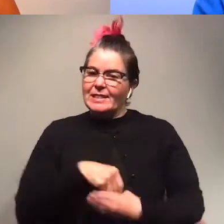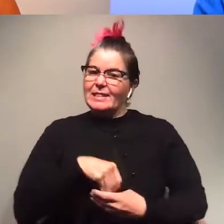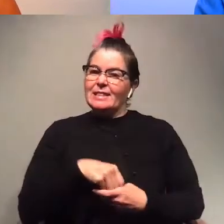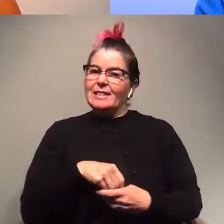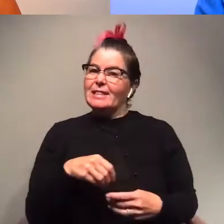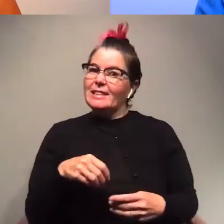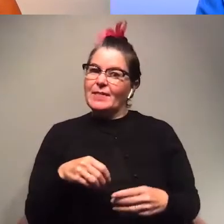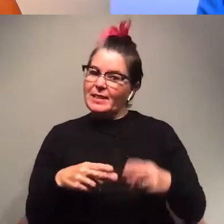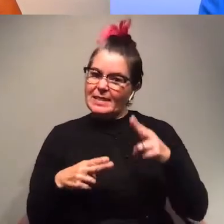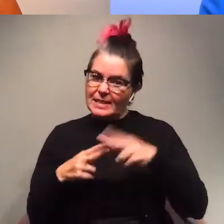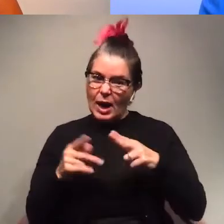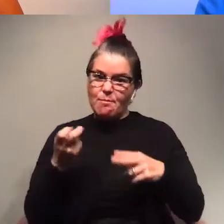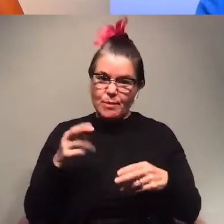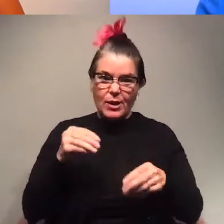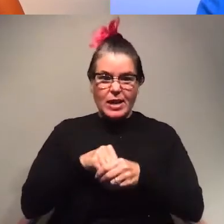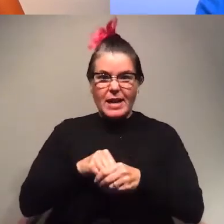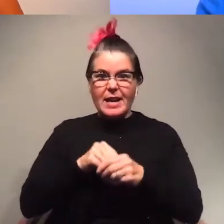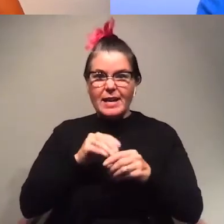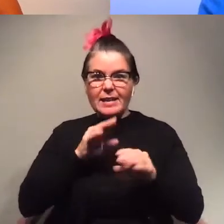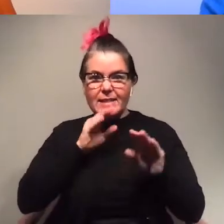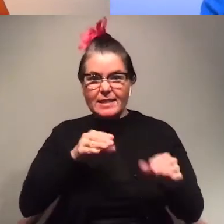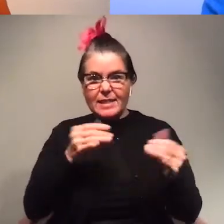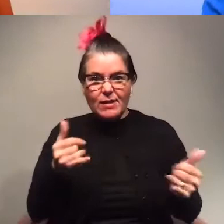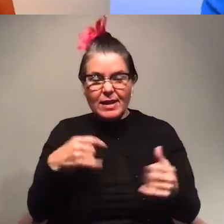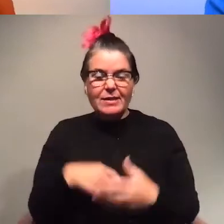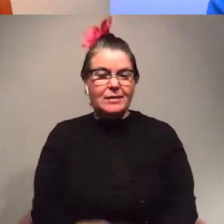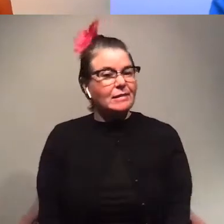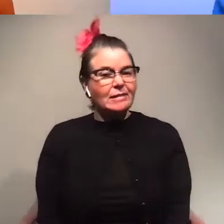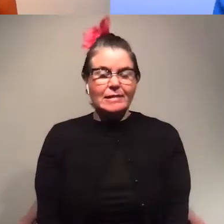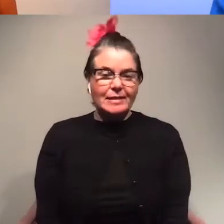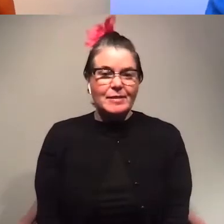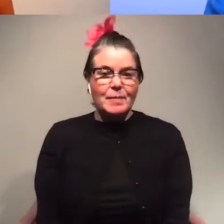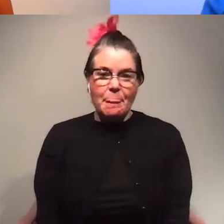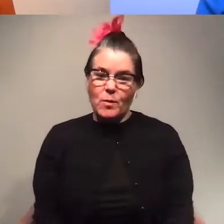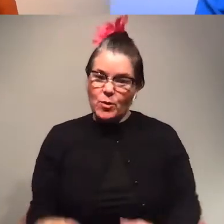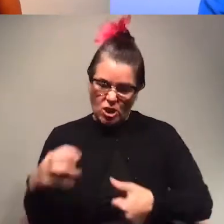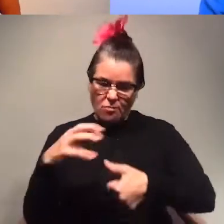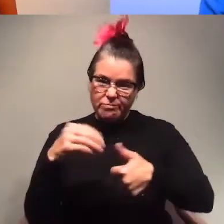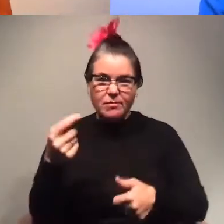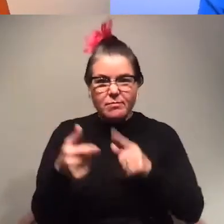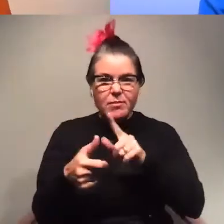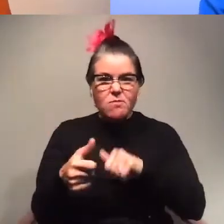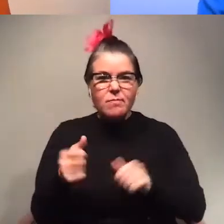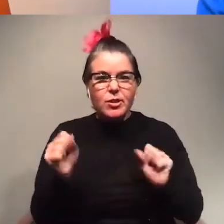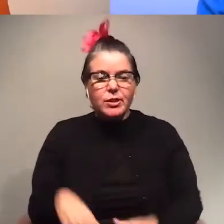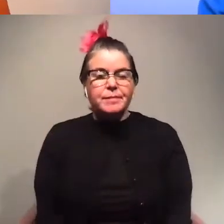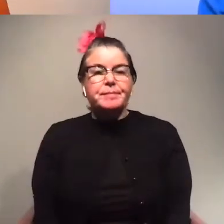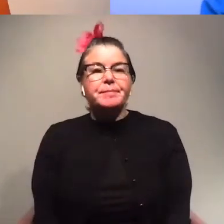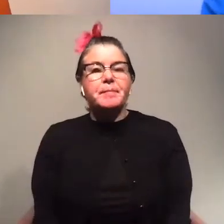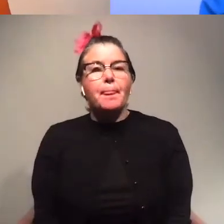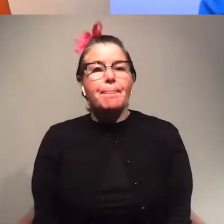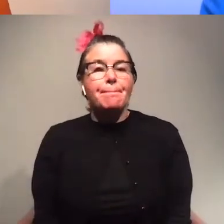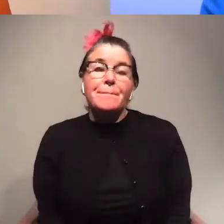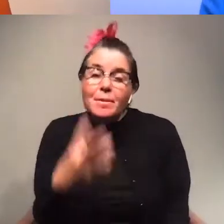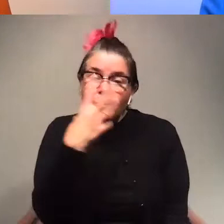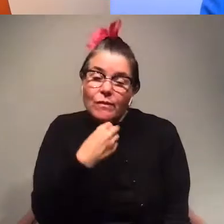top predator in the sea that I'm in right now. Like, you can bite my thumb off. Yeah, I mean, they're super pretty